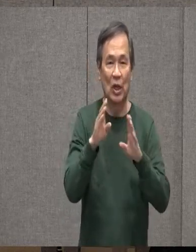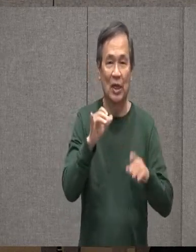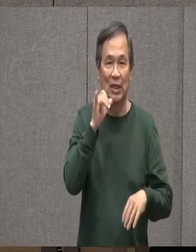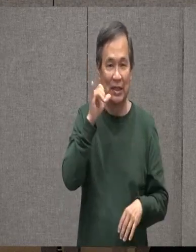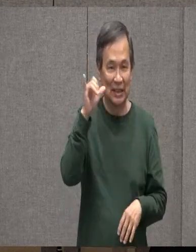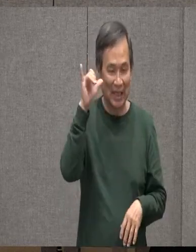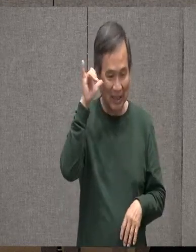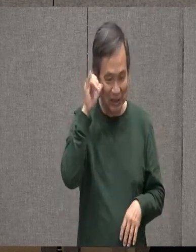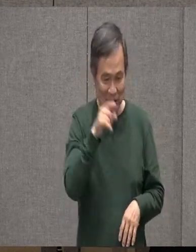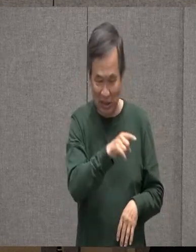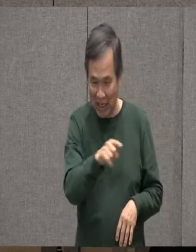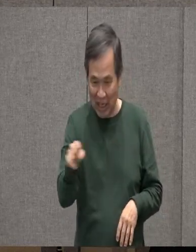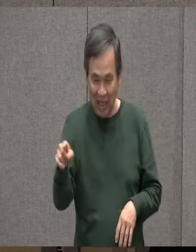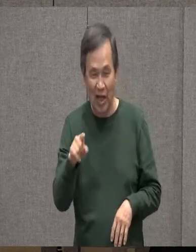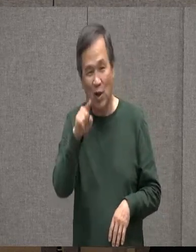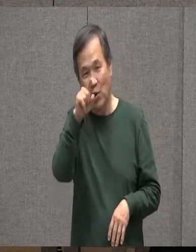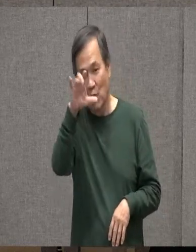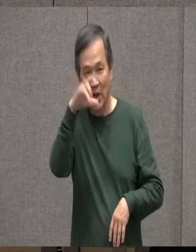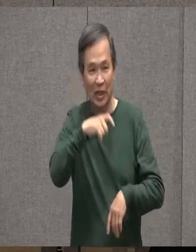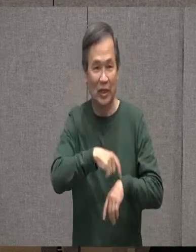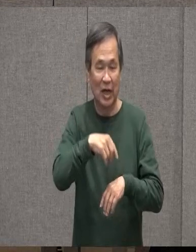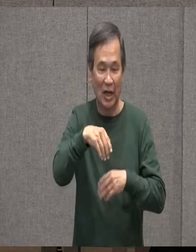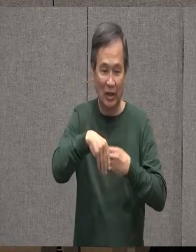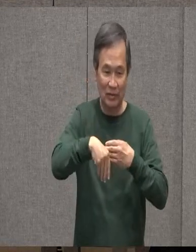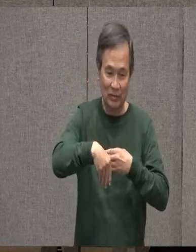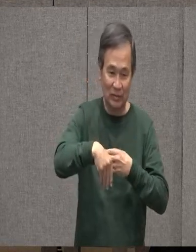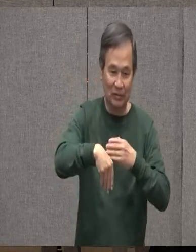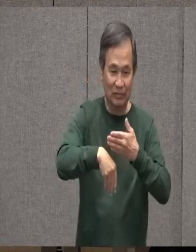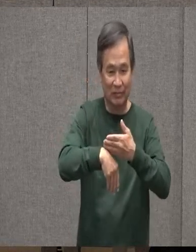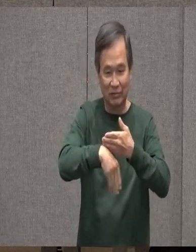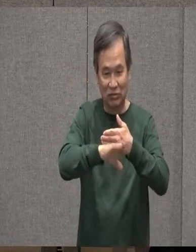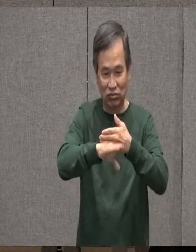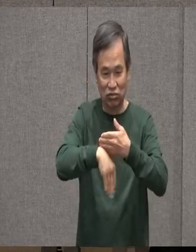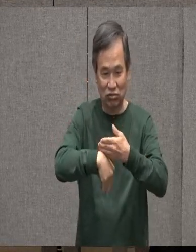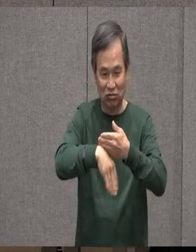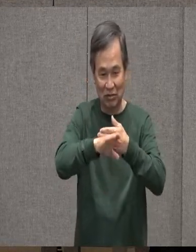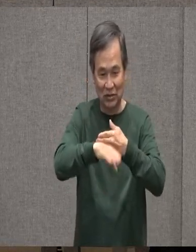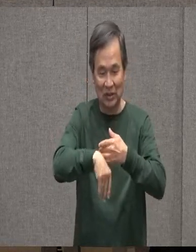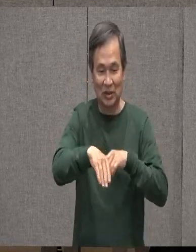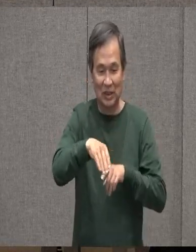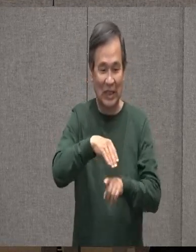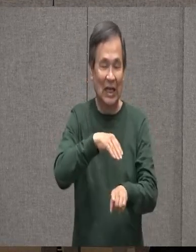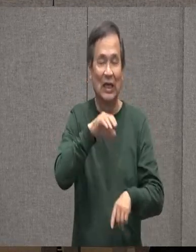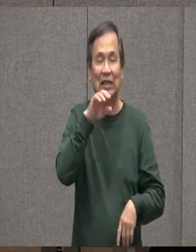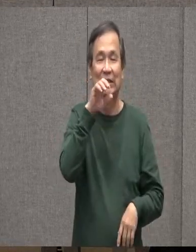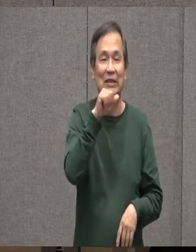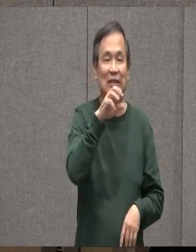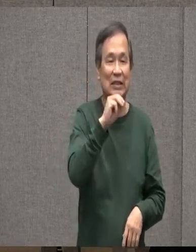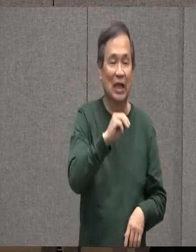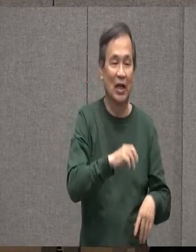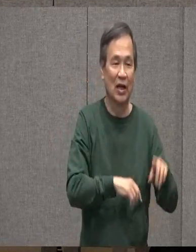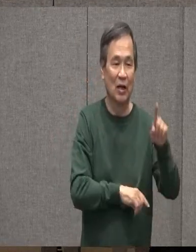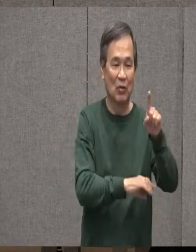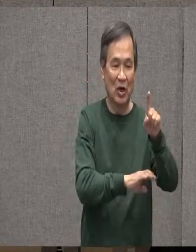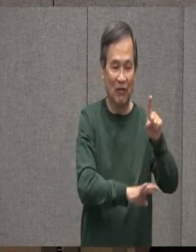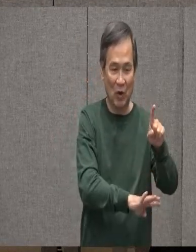is 12/12, minus 11/12, which is 1/12. And I had already kind of circled that because of all that